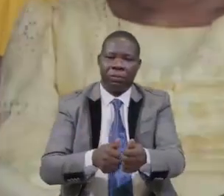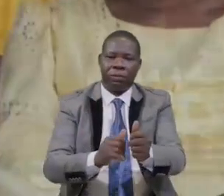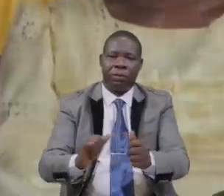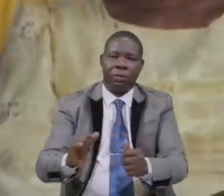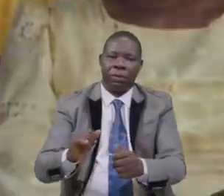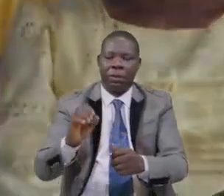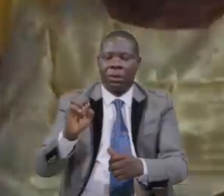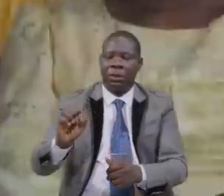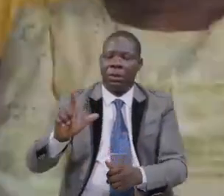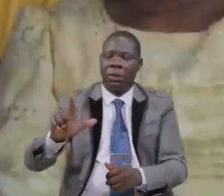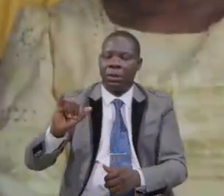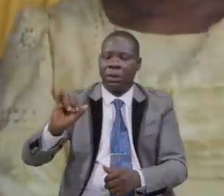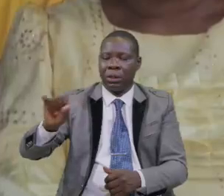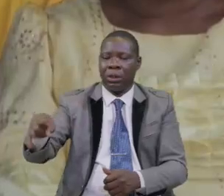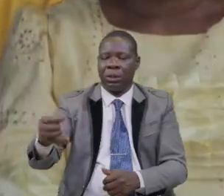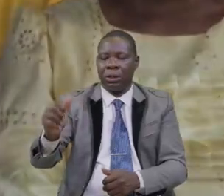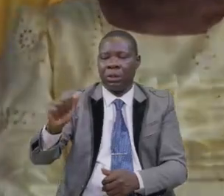Elijah